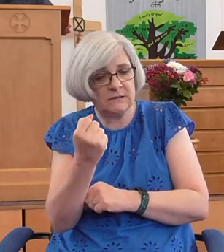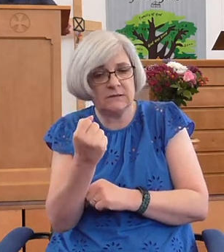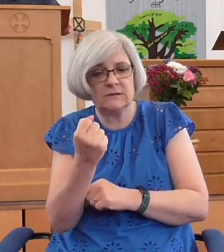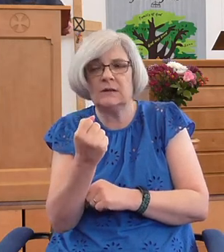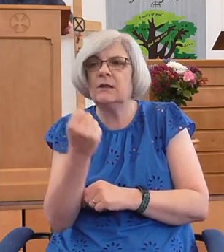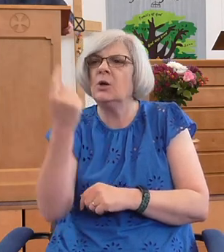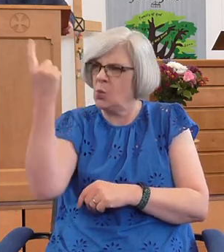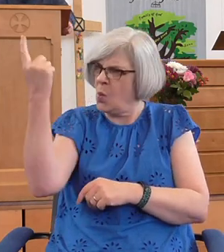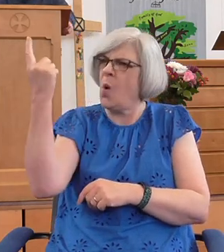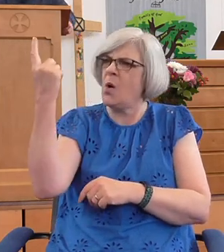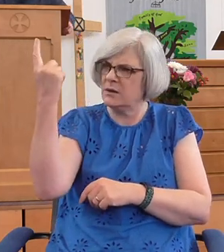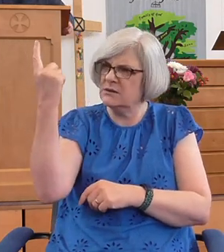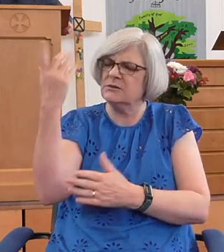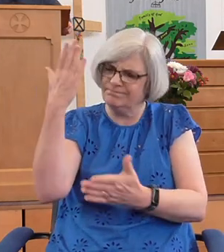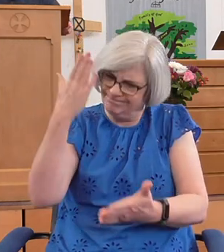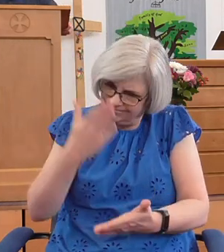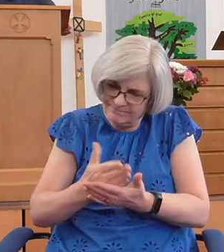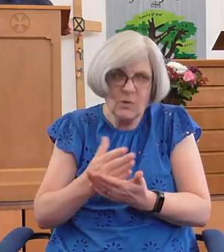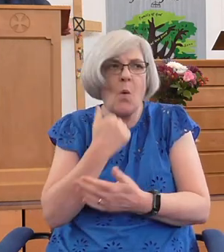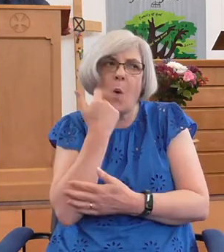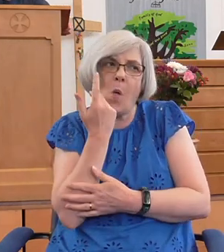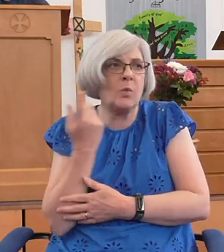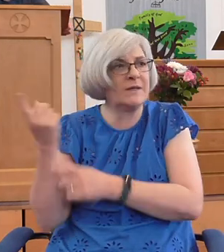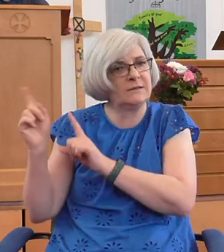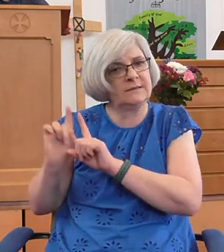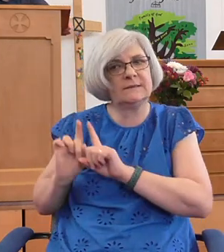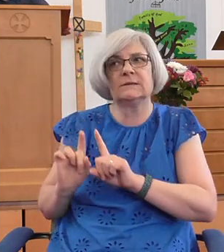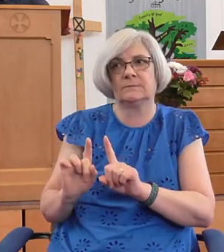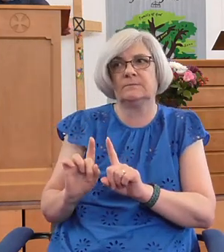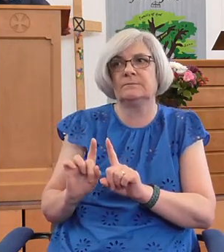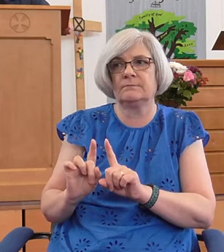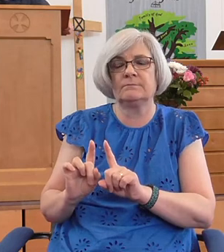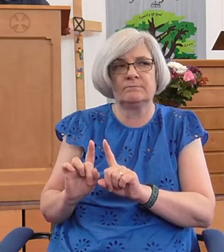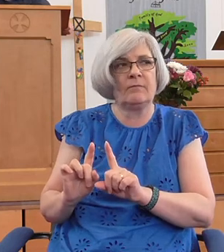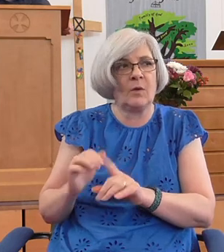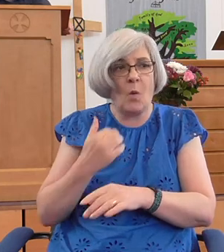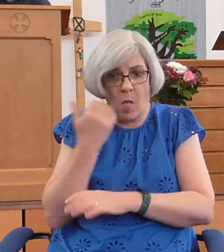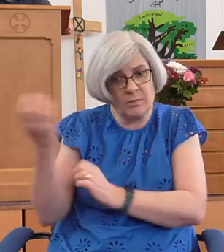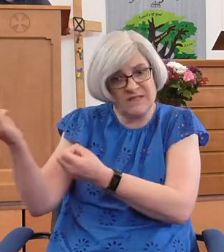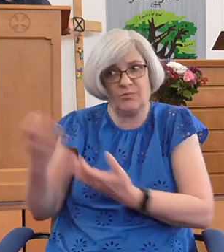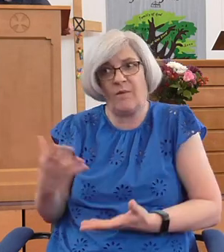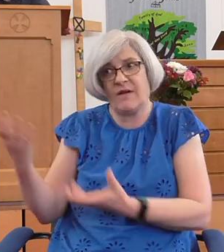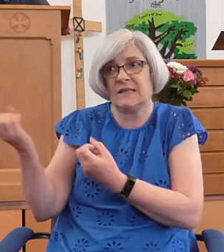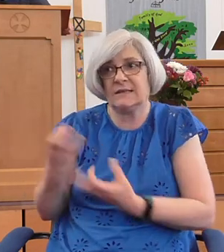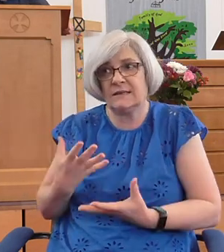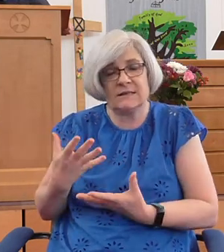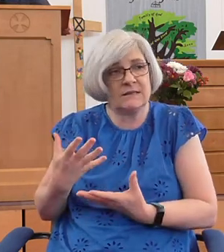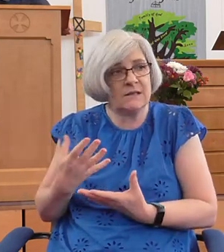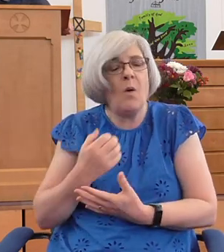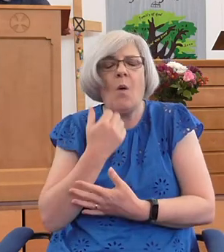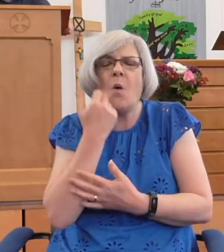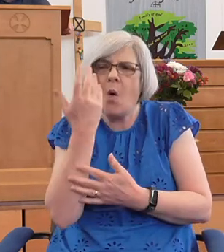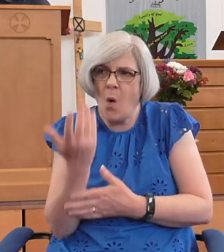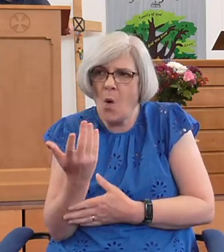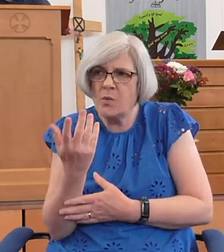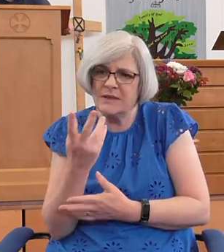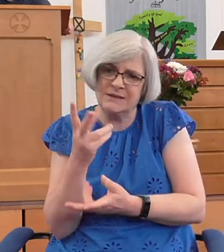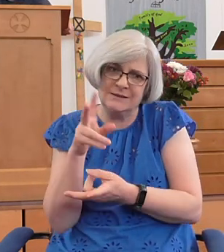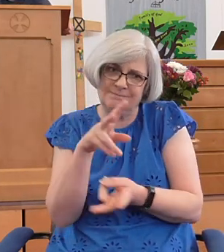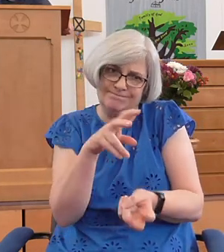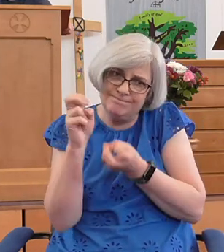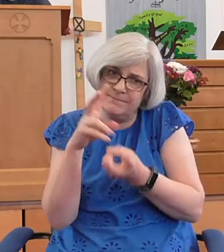that God is actually always near, always providing, always hearing our